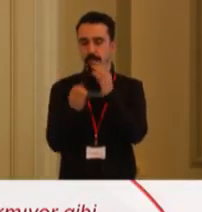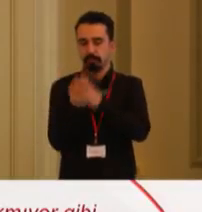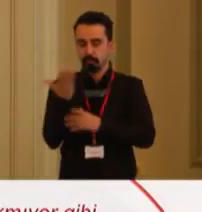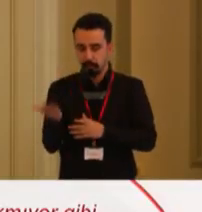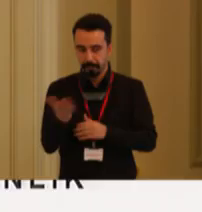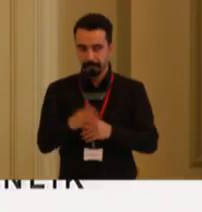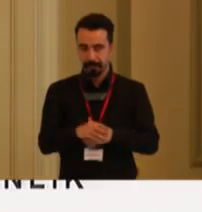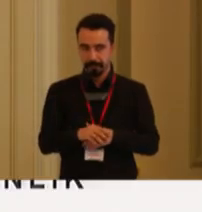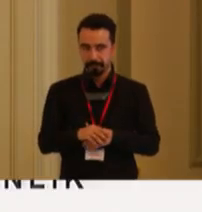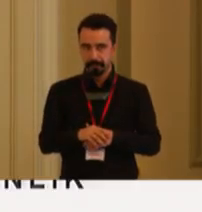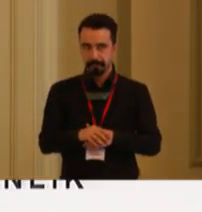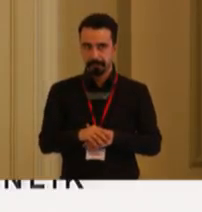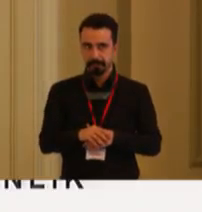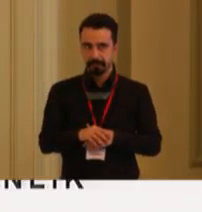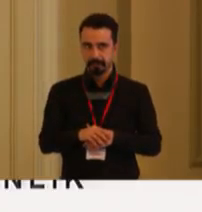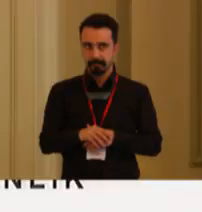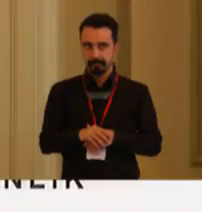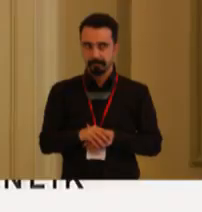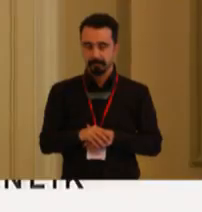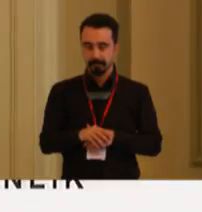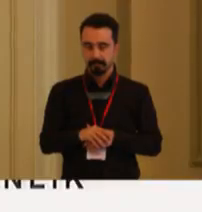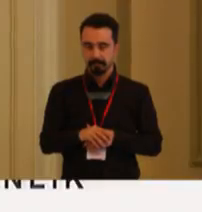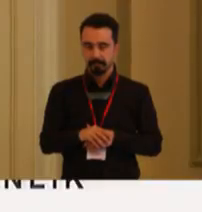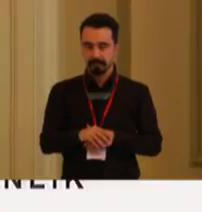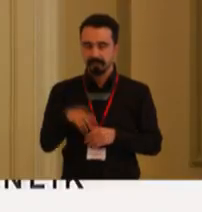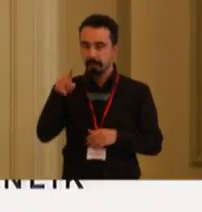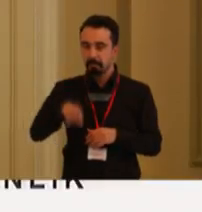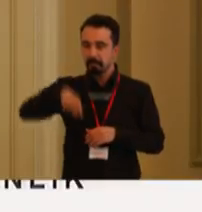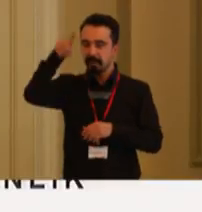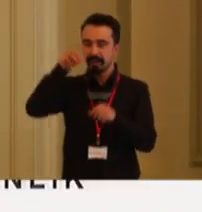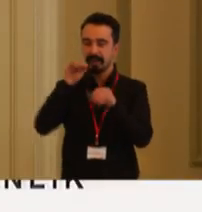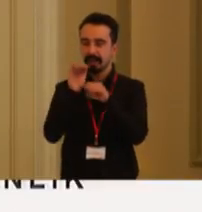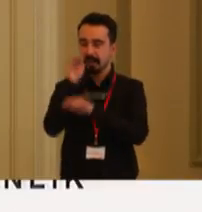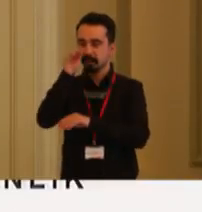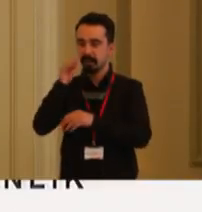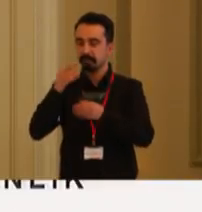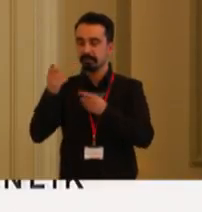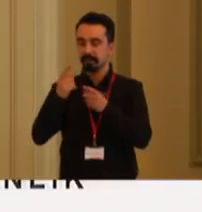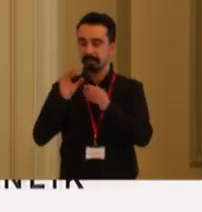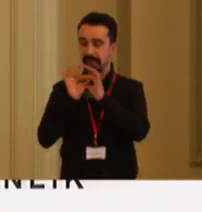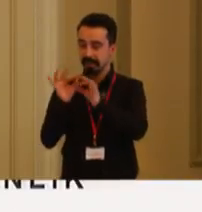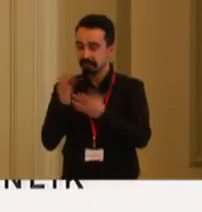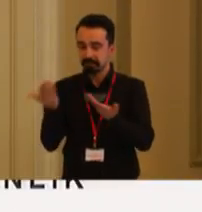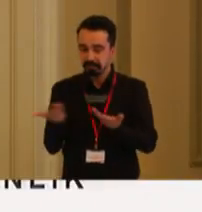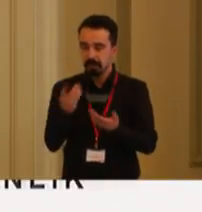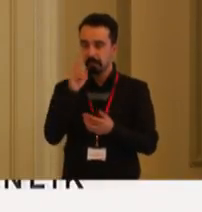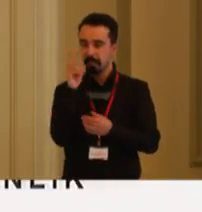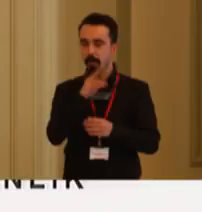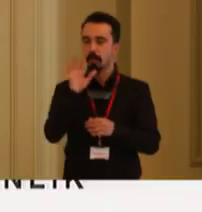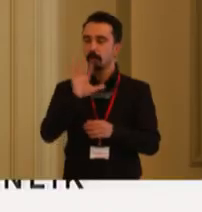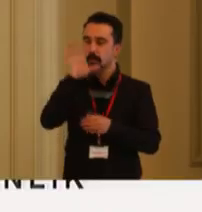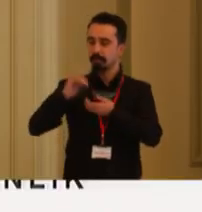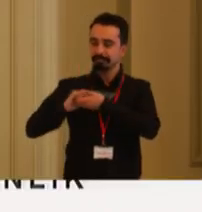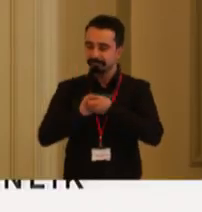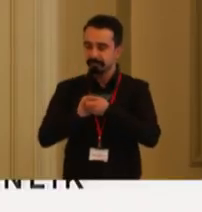it causes tension between the youngster and the family. As for the daily life, this is related to